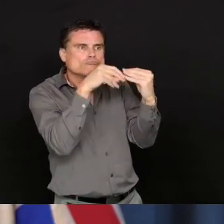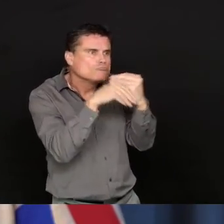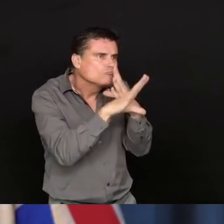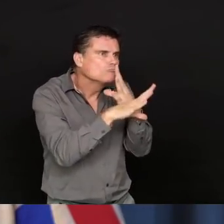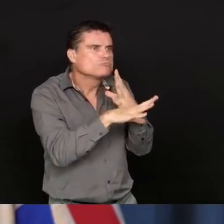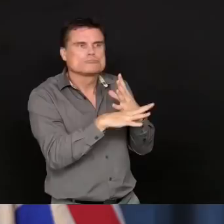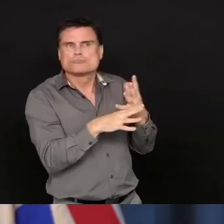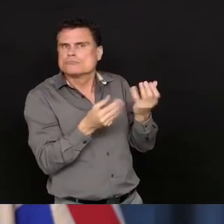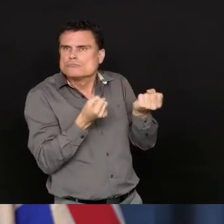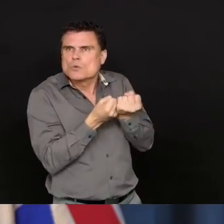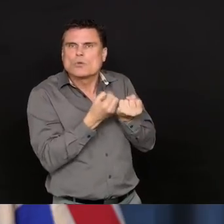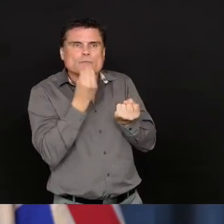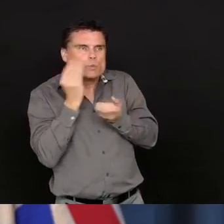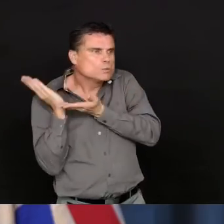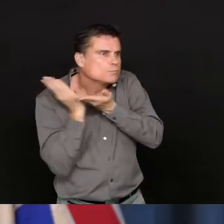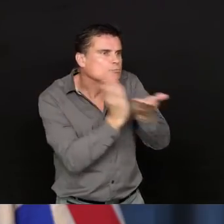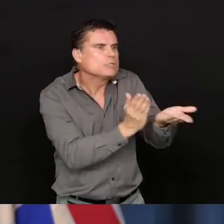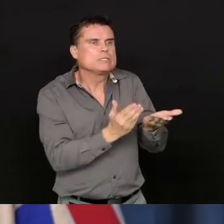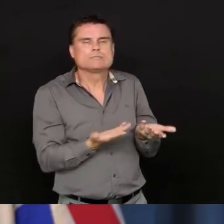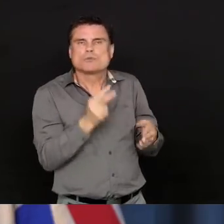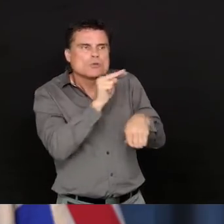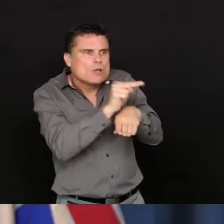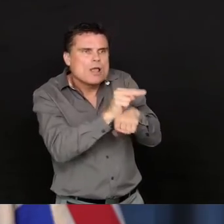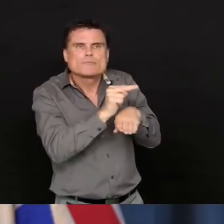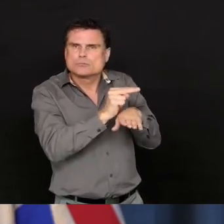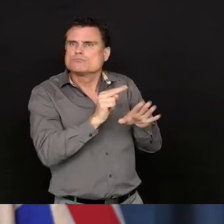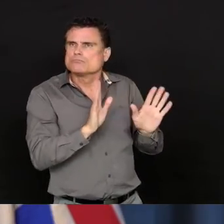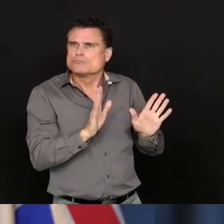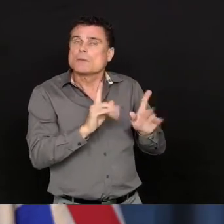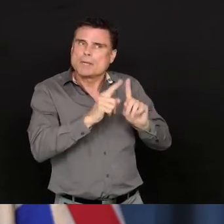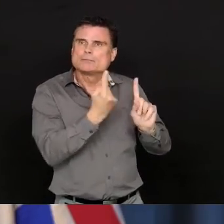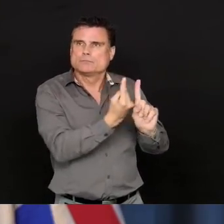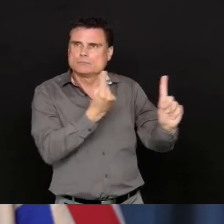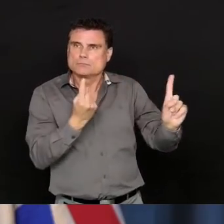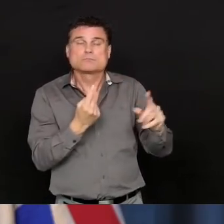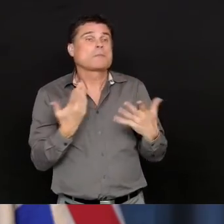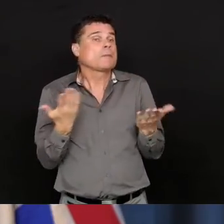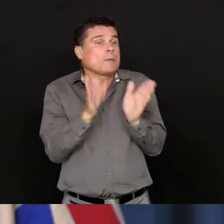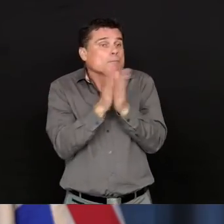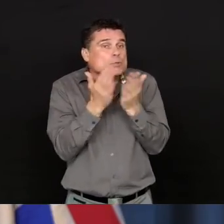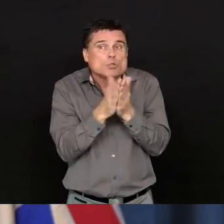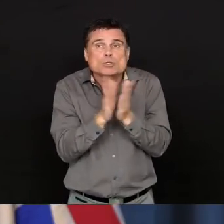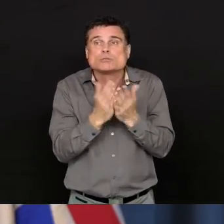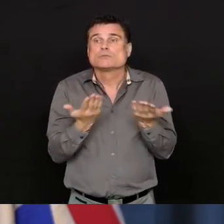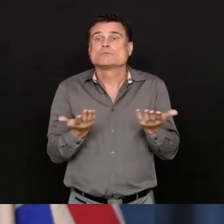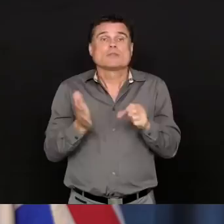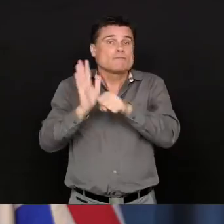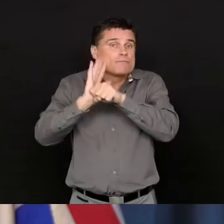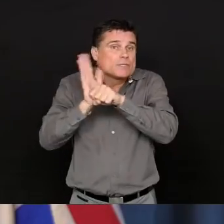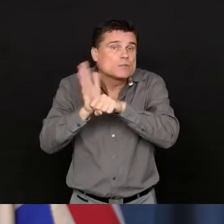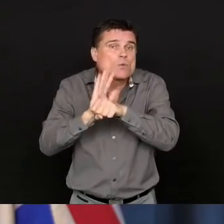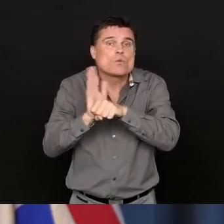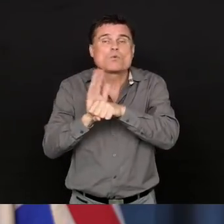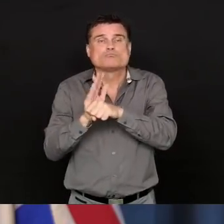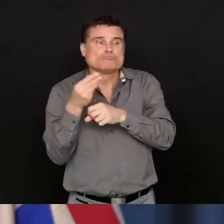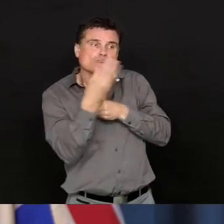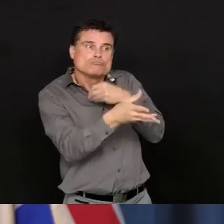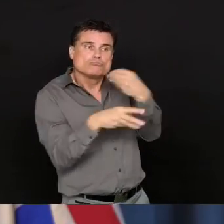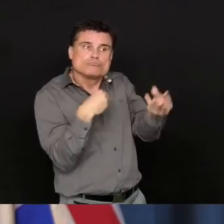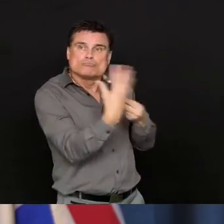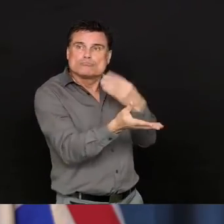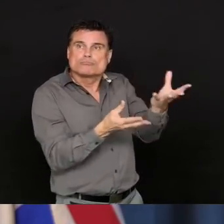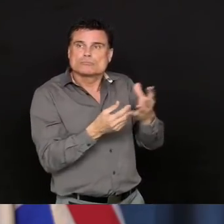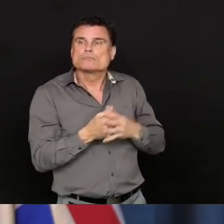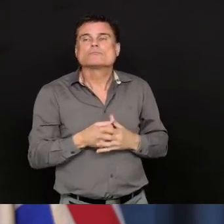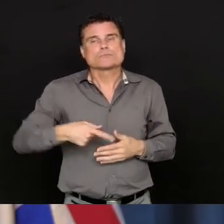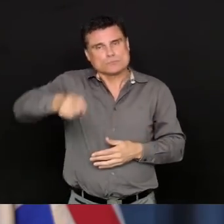this, sharing books and videos. You know, we need to be united, all of us, in stopping the transmission of this